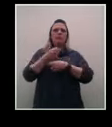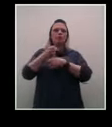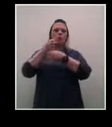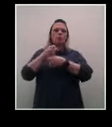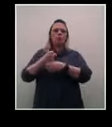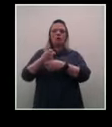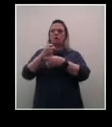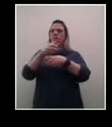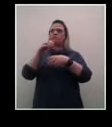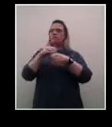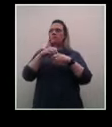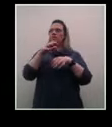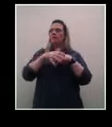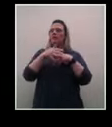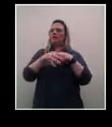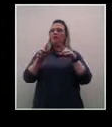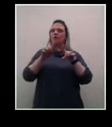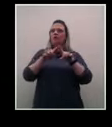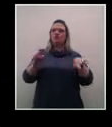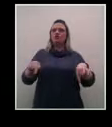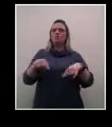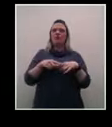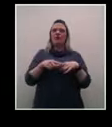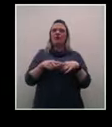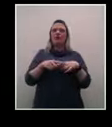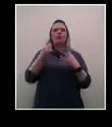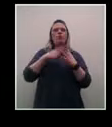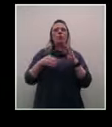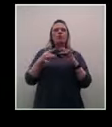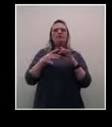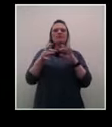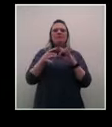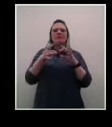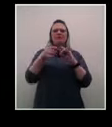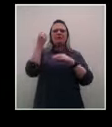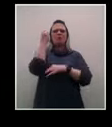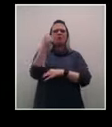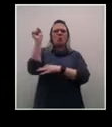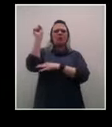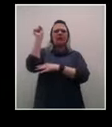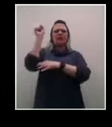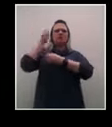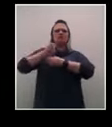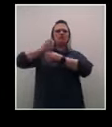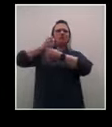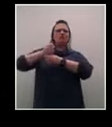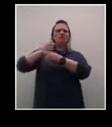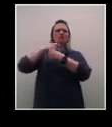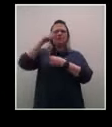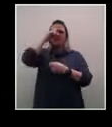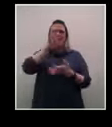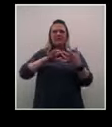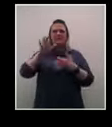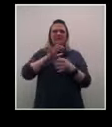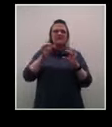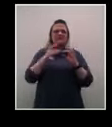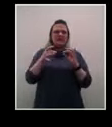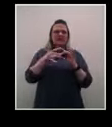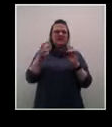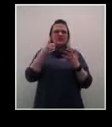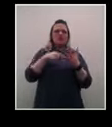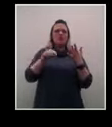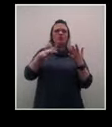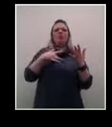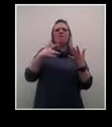in Niagara Square. Just thoughts on what the messaging was. Do you think it's mixed messaging? What are your feelings